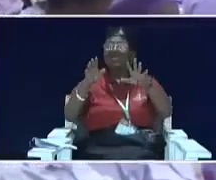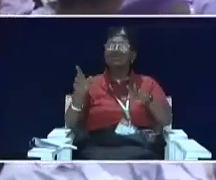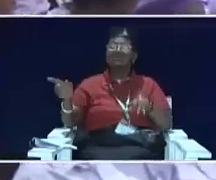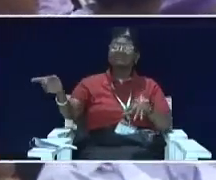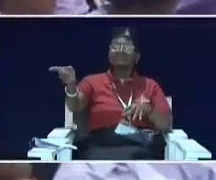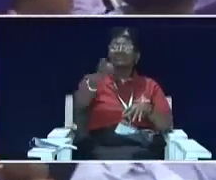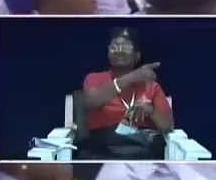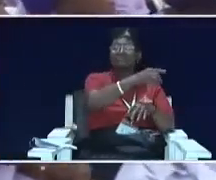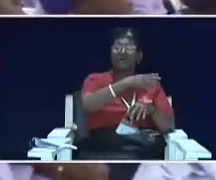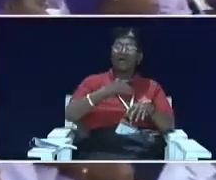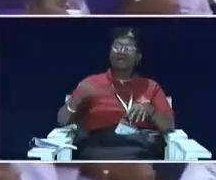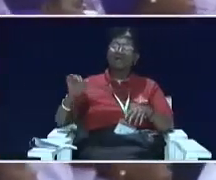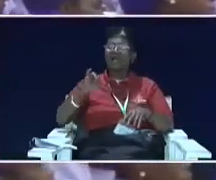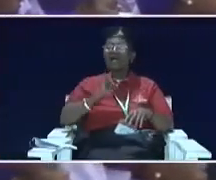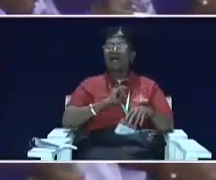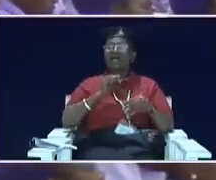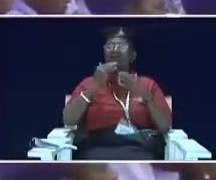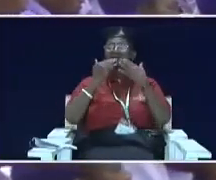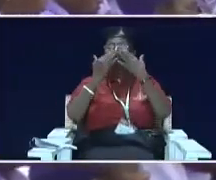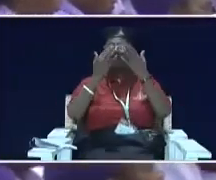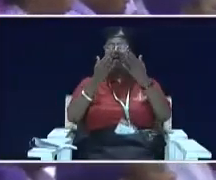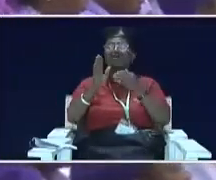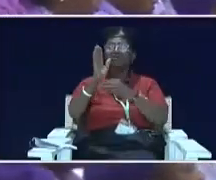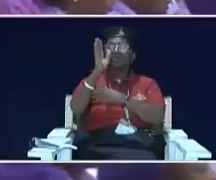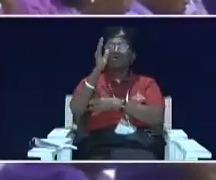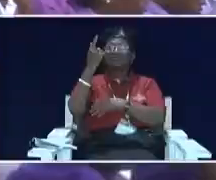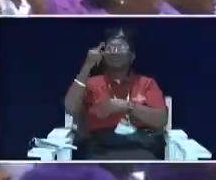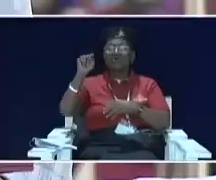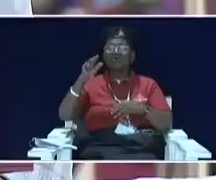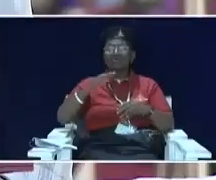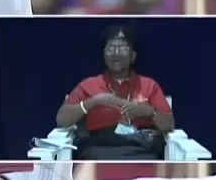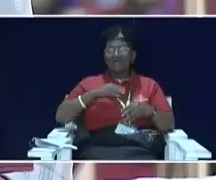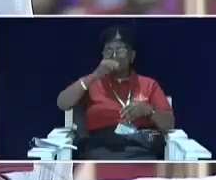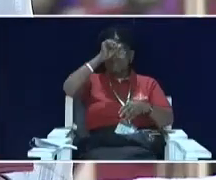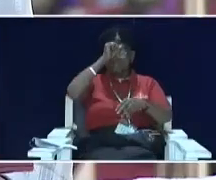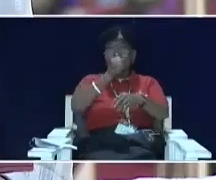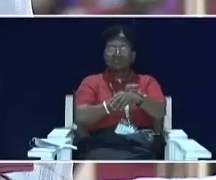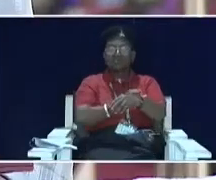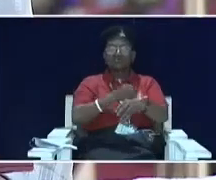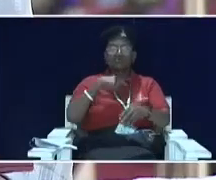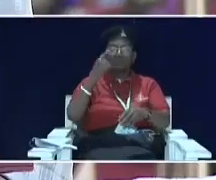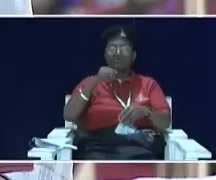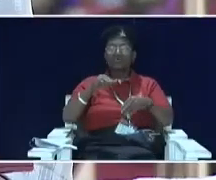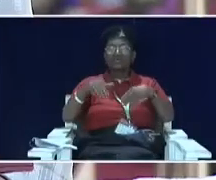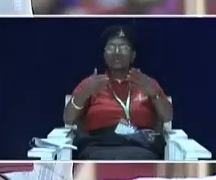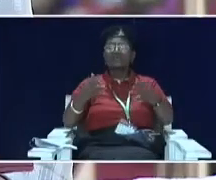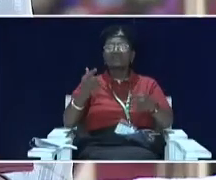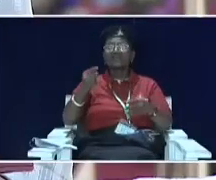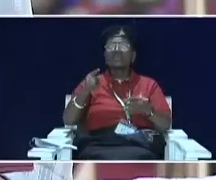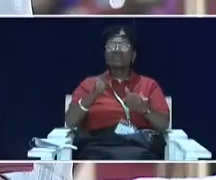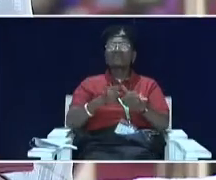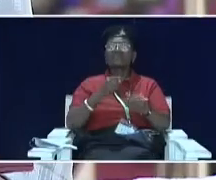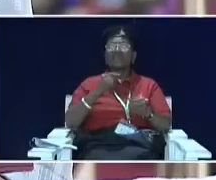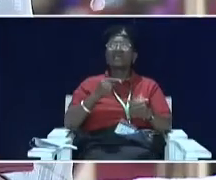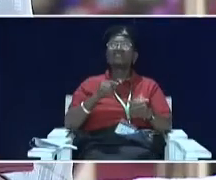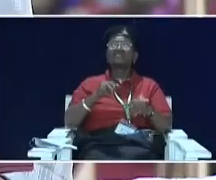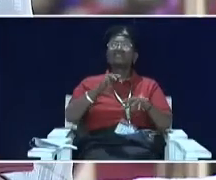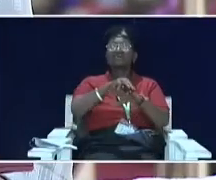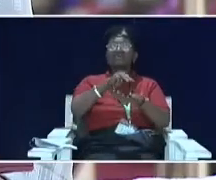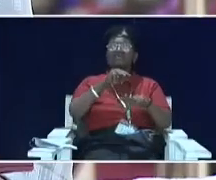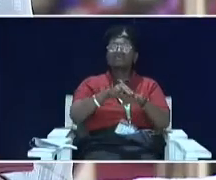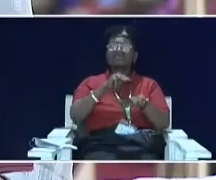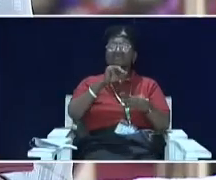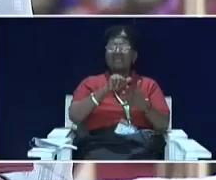And I thank God for my son who gave the first message. That was good. Thank you.